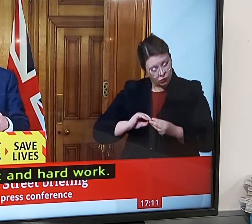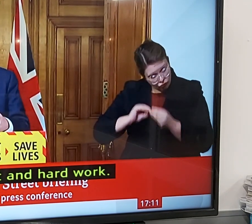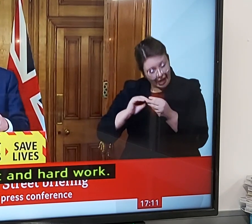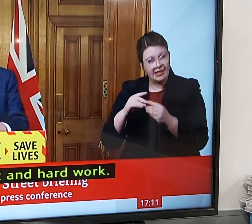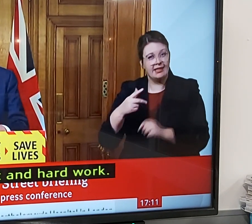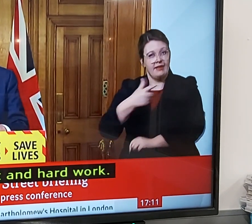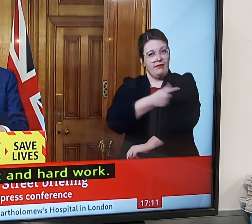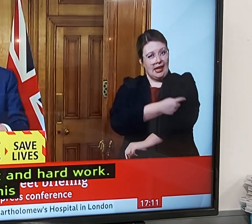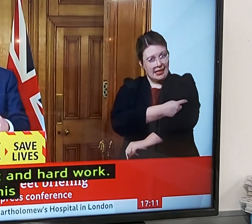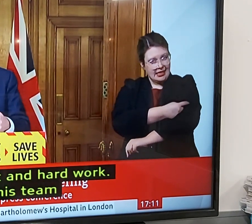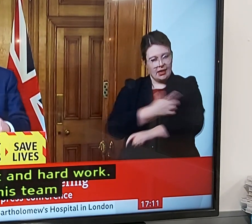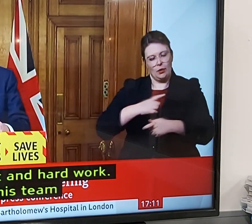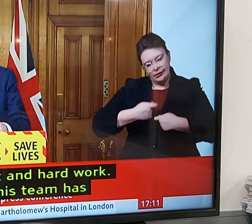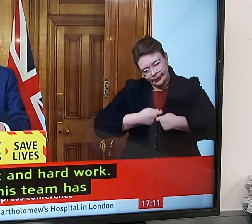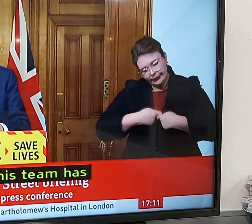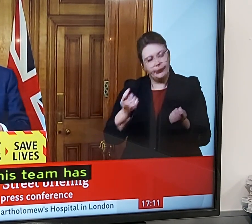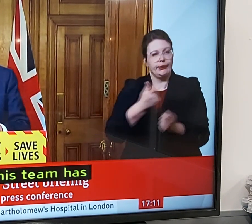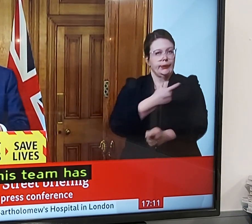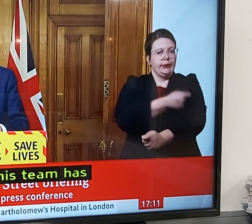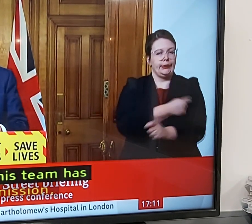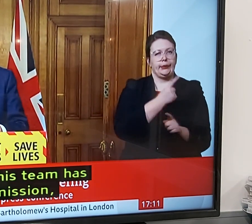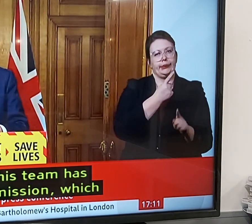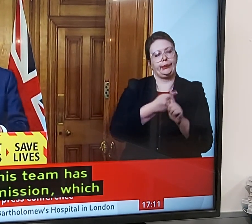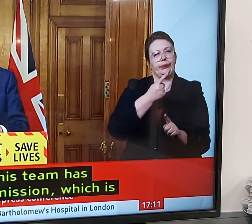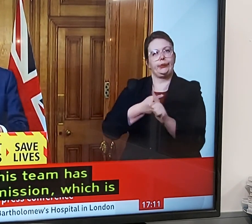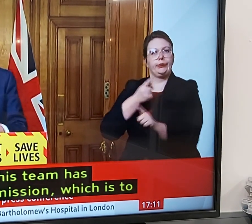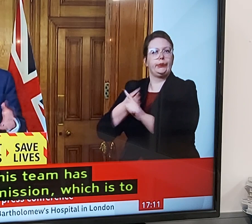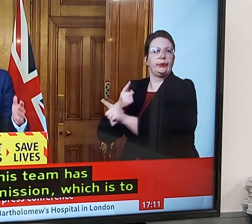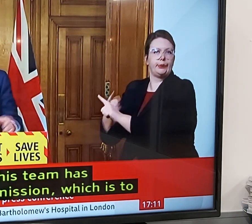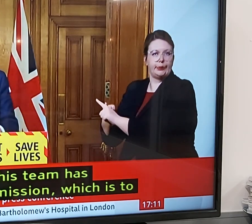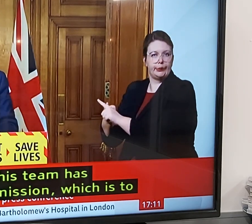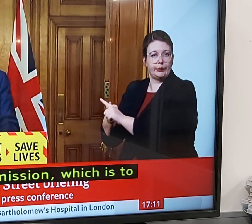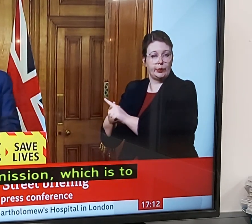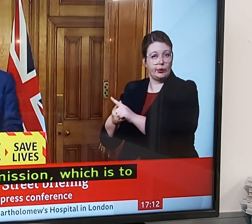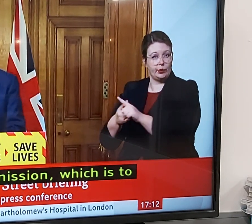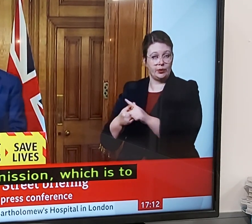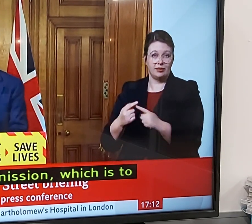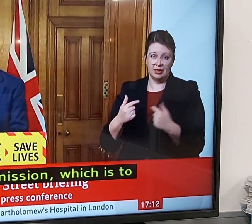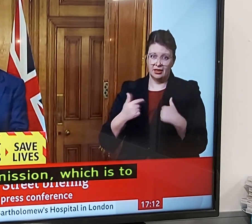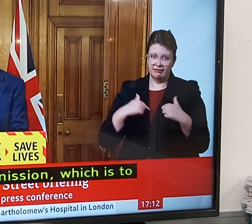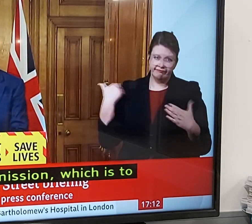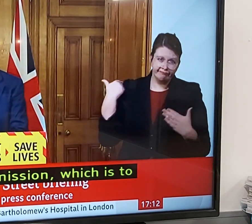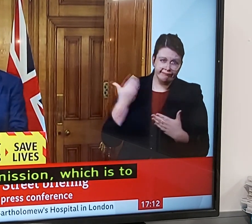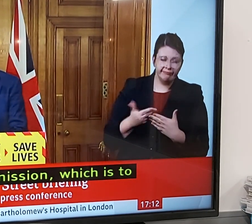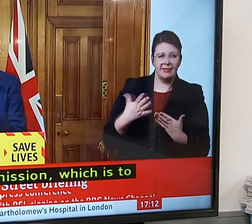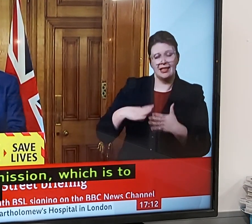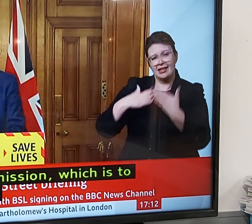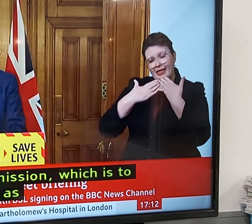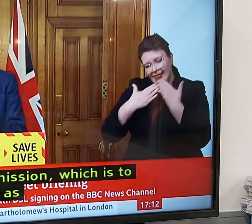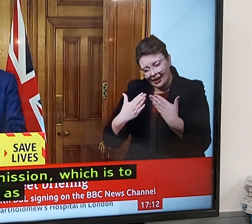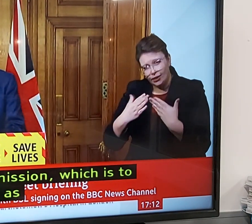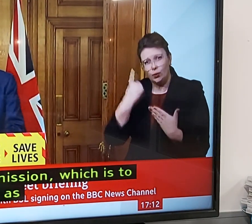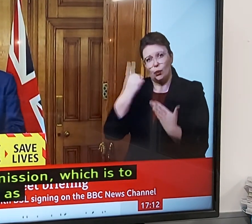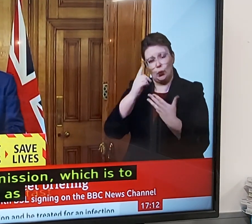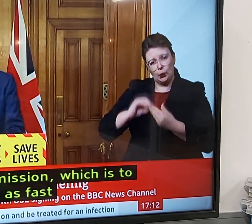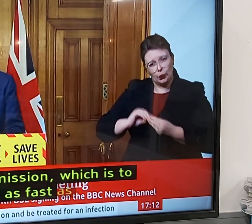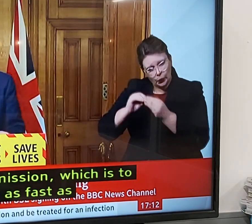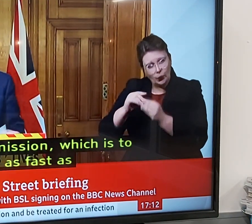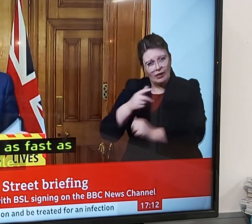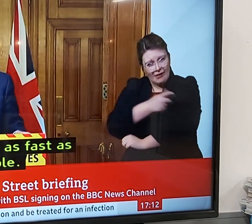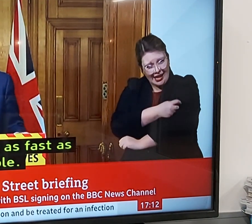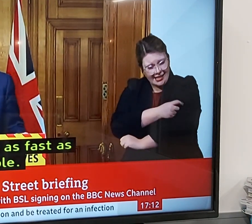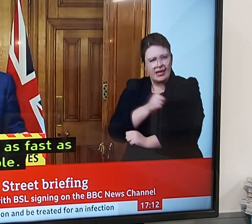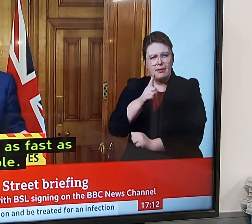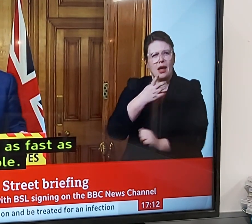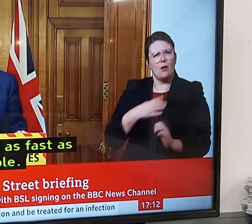as fast, as safely possible. We've got used to saying thank you to people who've made it happen, but I just want to call out a